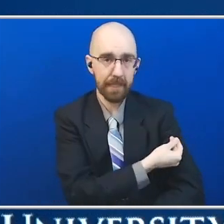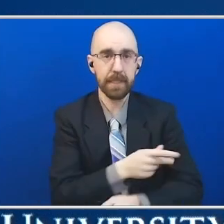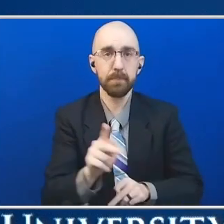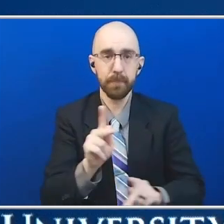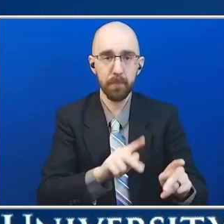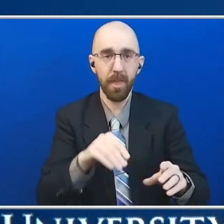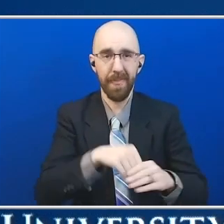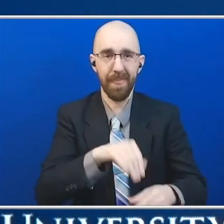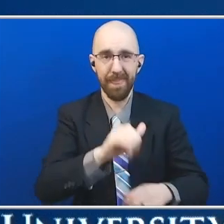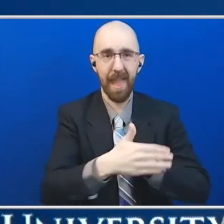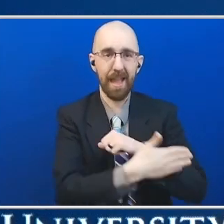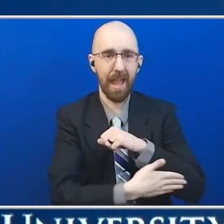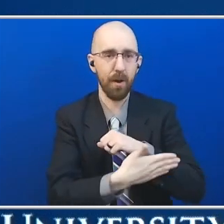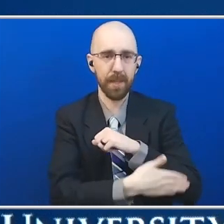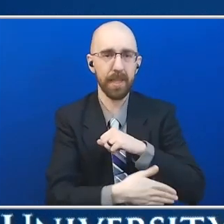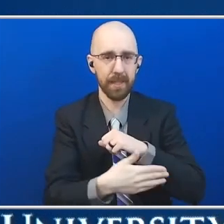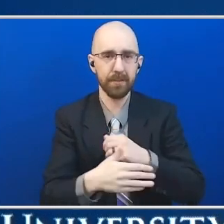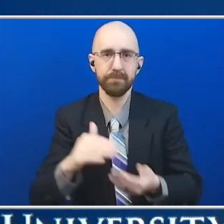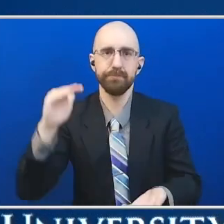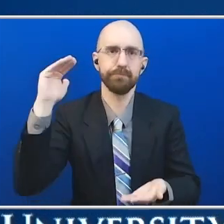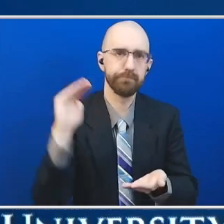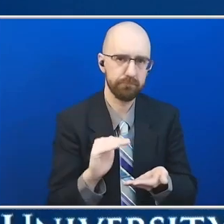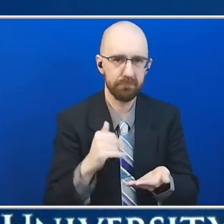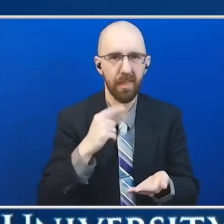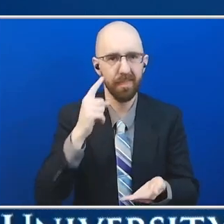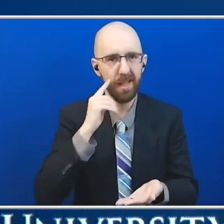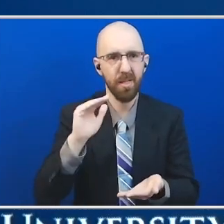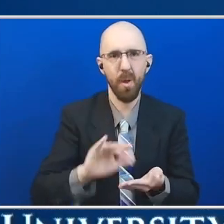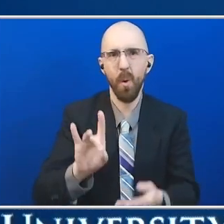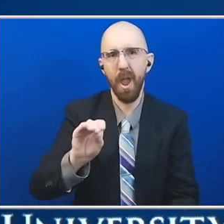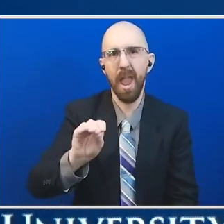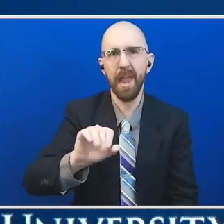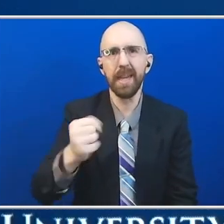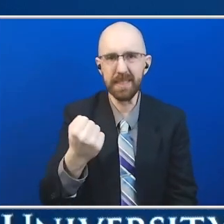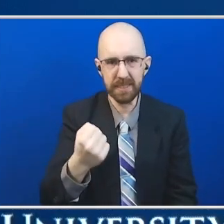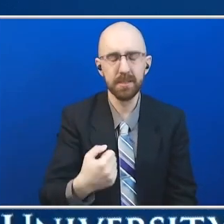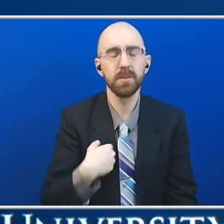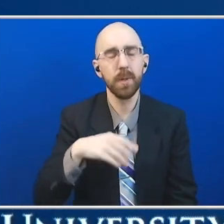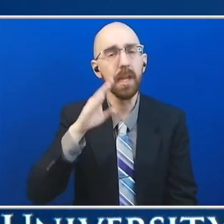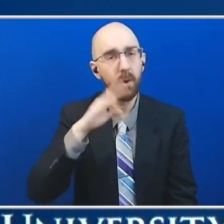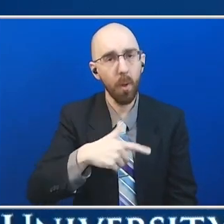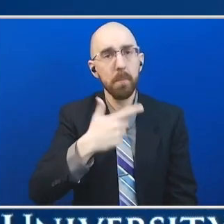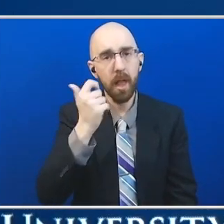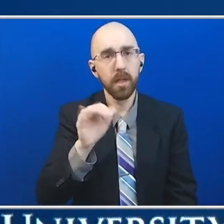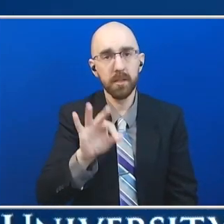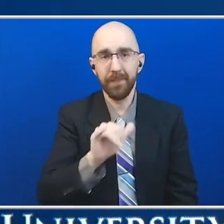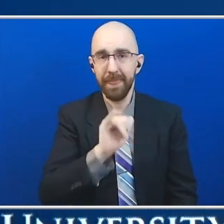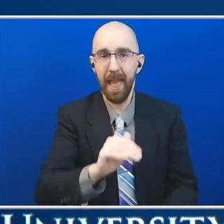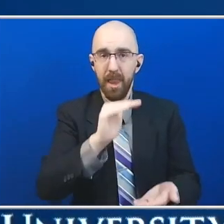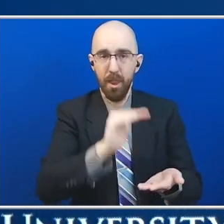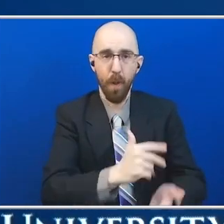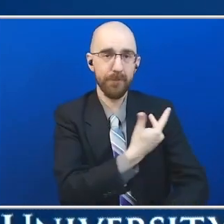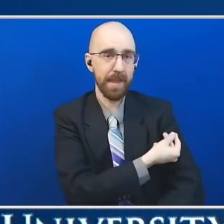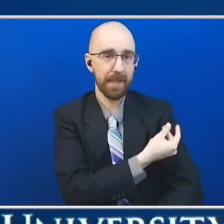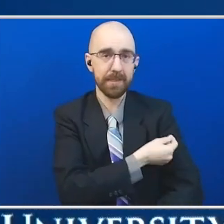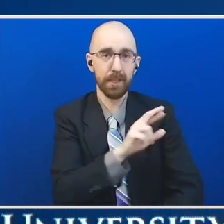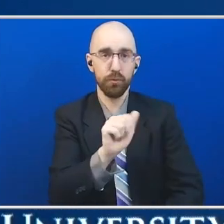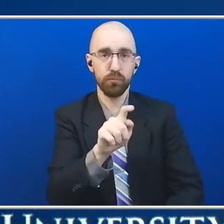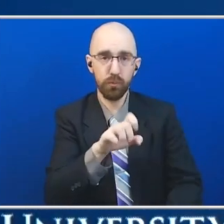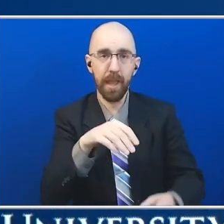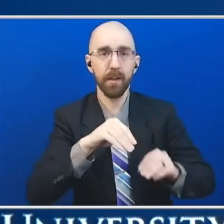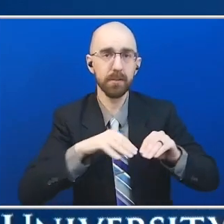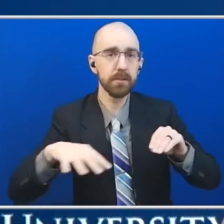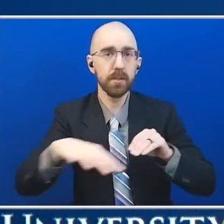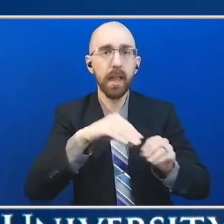was significantly lower. I think it was in the low 80s. So we know that because of that low vaccination rate in the community, it's very easy to